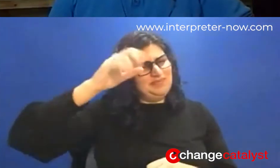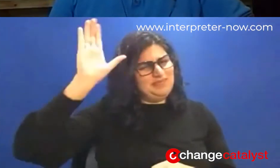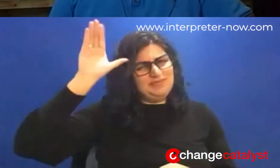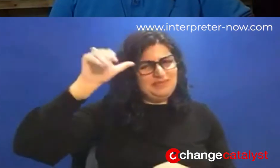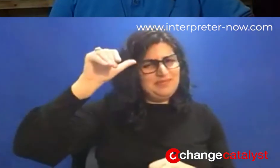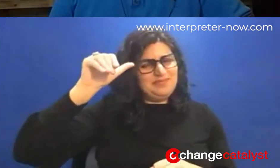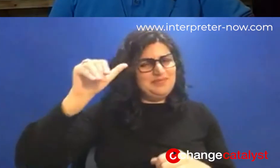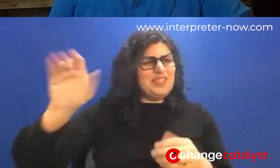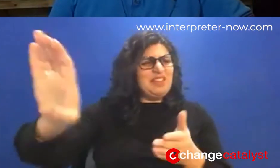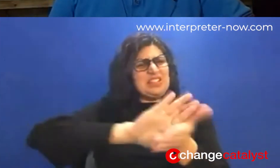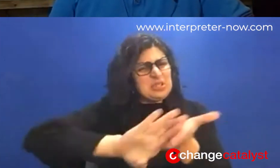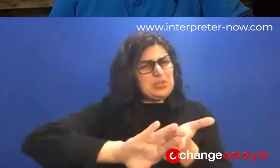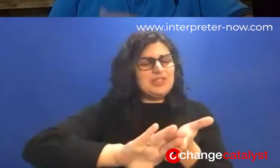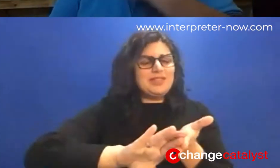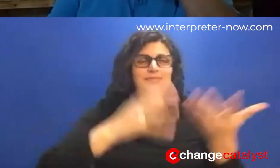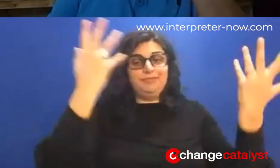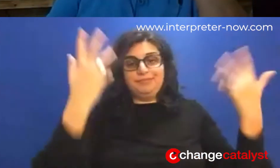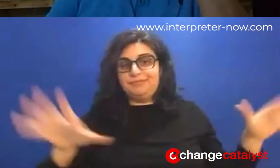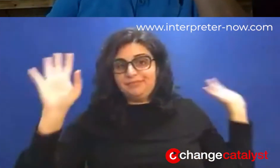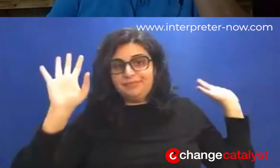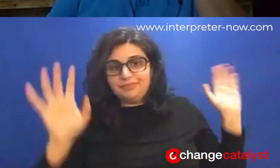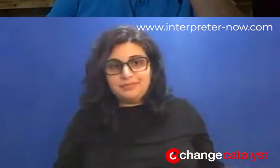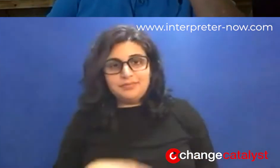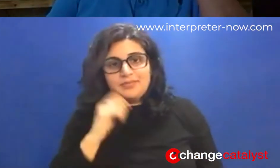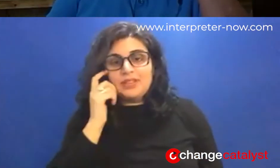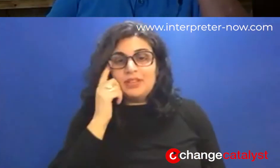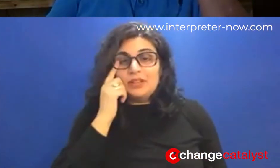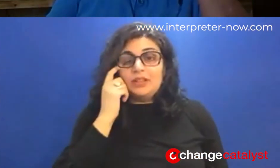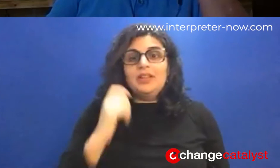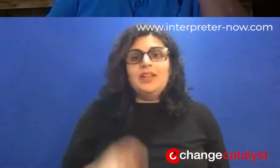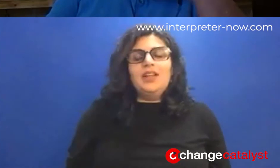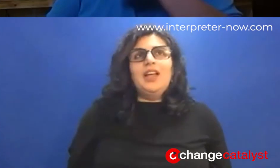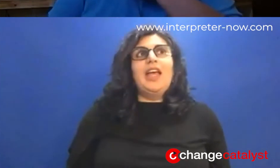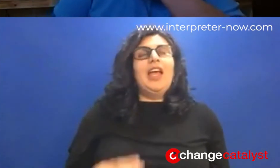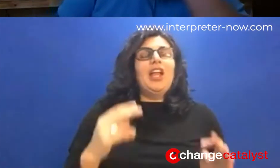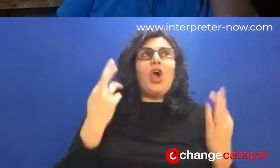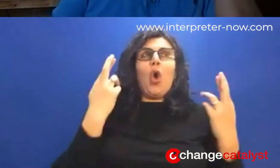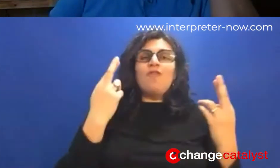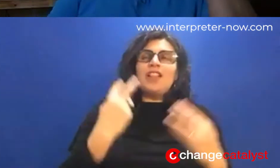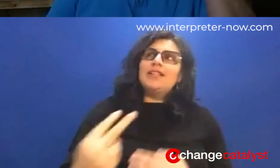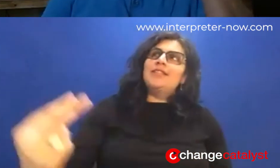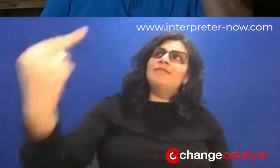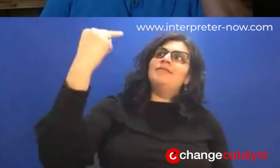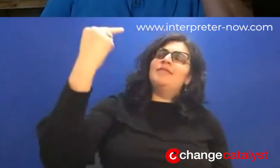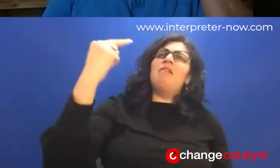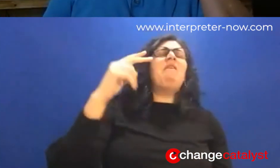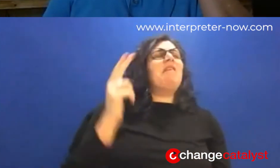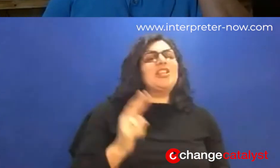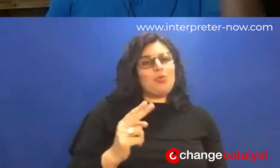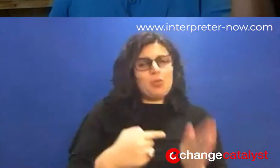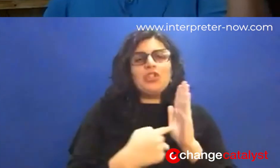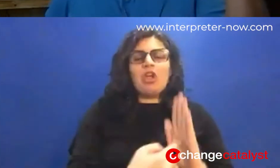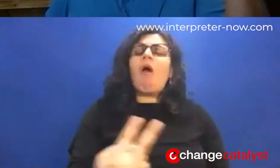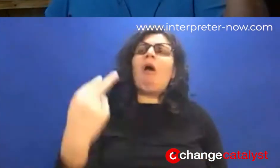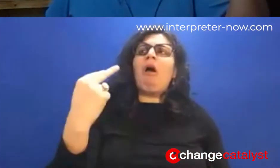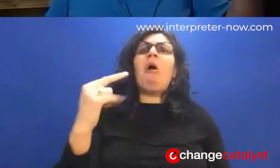we end up in a world that says, wow, that was an anachronistic point in history where we used to do stuff like that. Yeah. And now